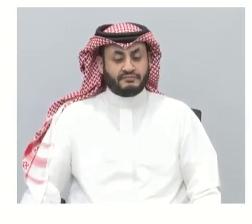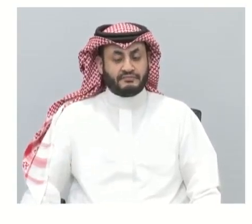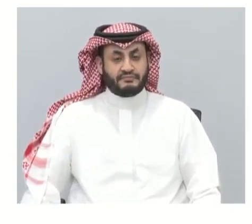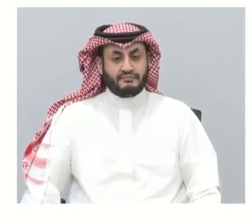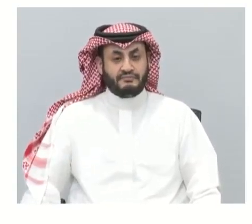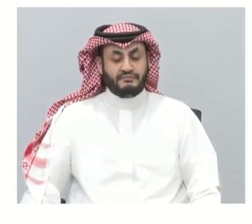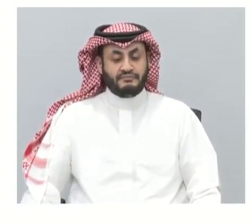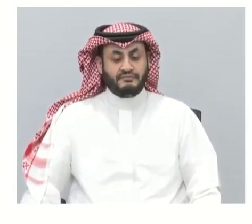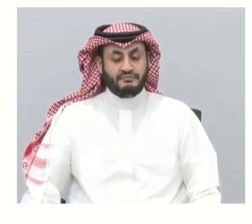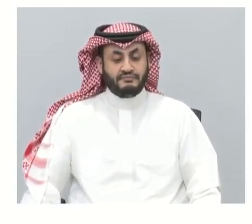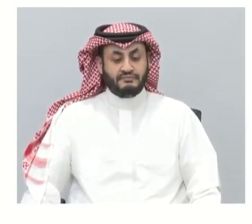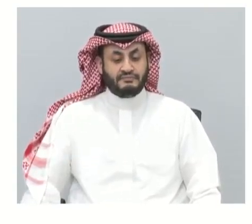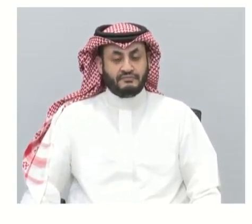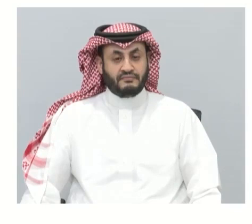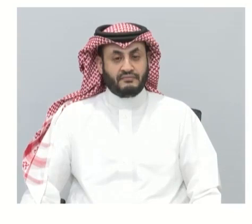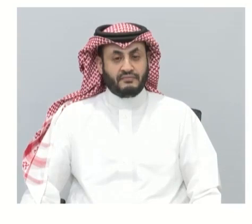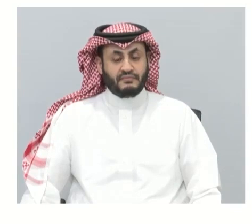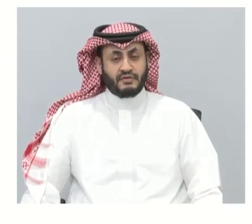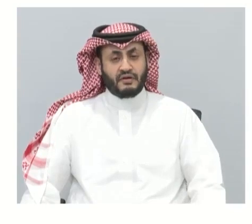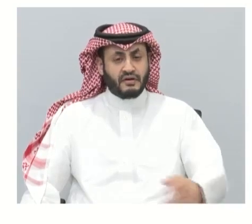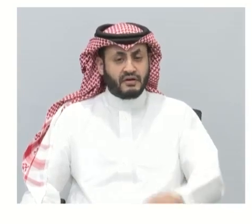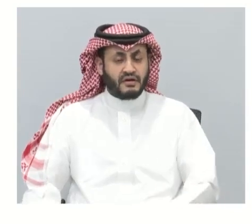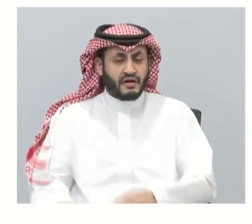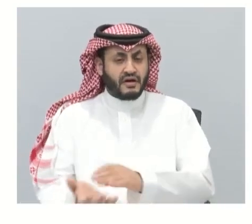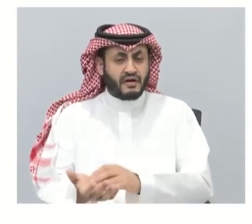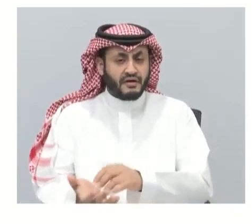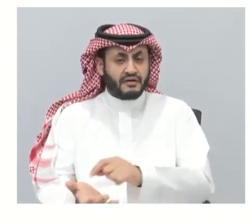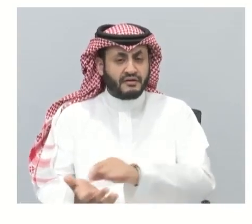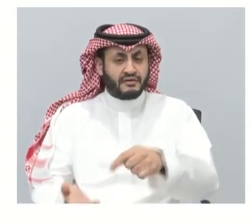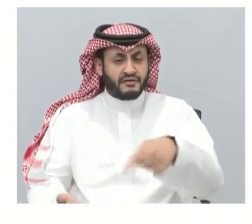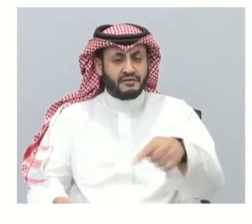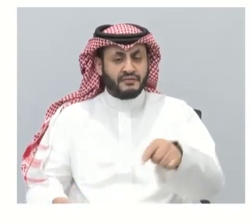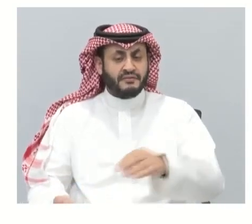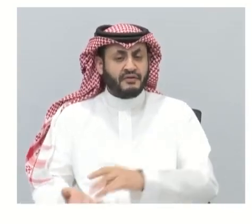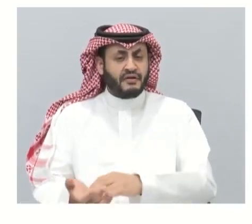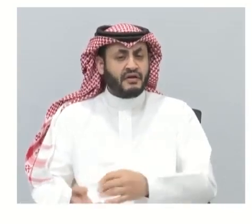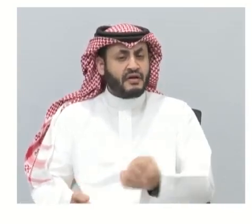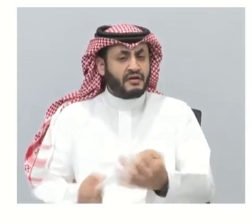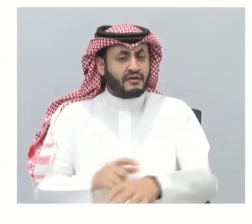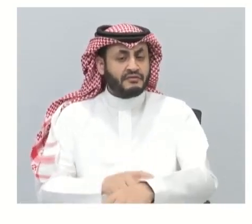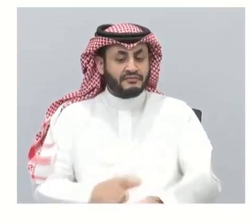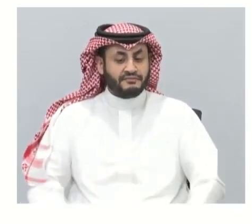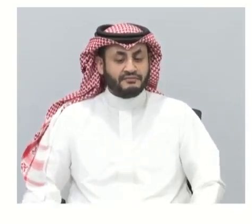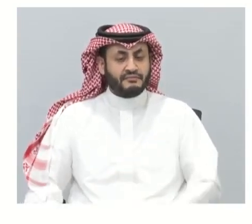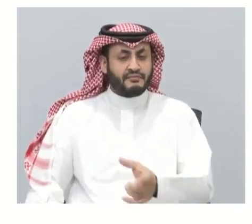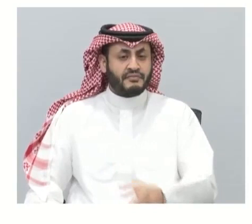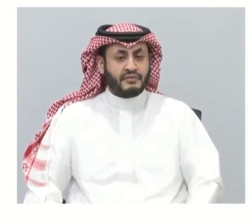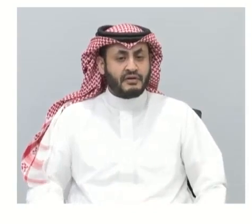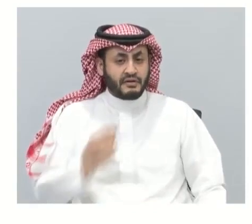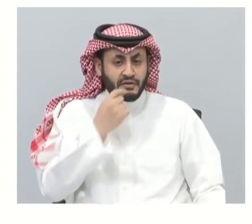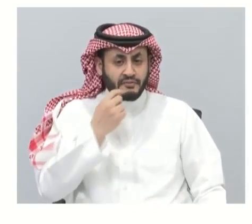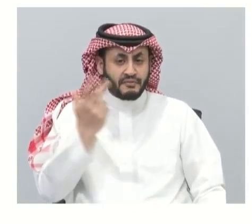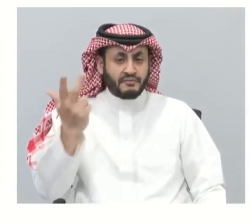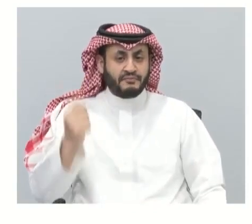for 10 years. How long have you used the spell check, the spelling check? I have been using the spell check